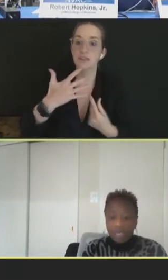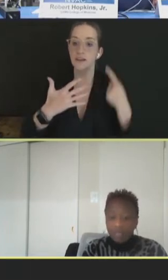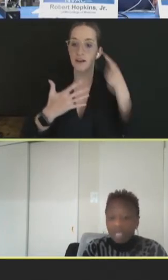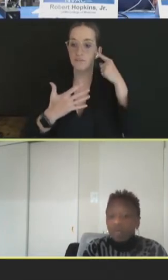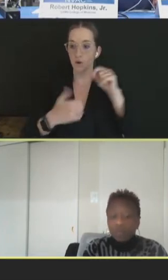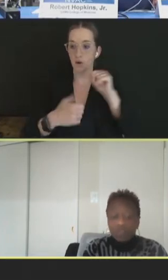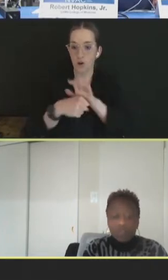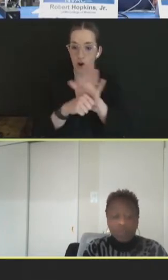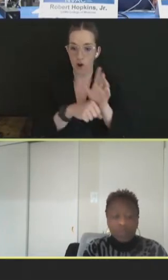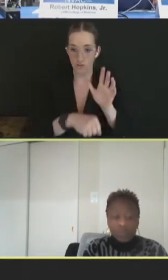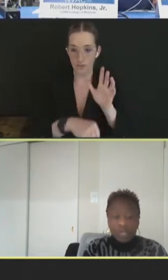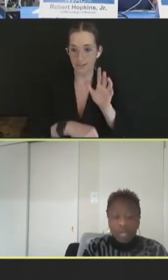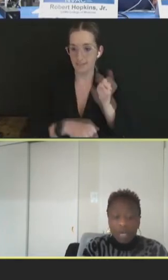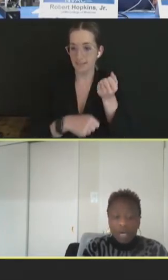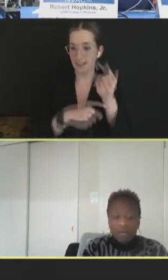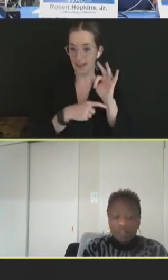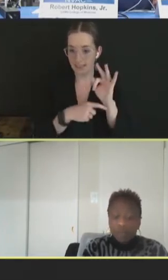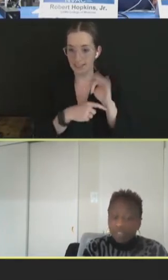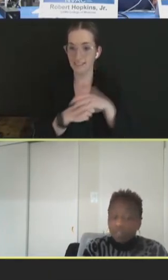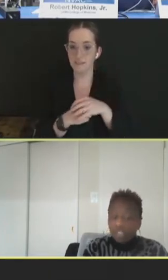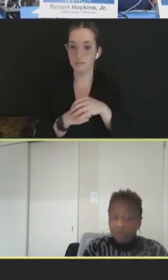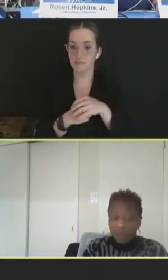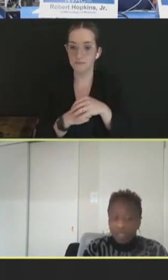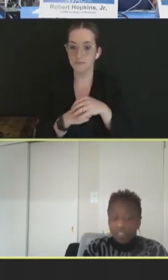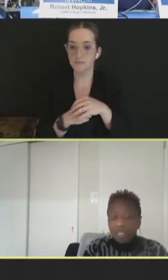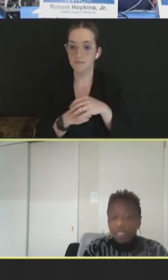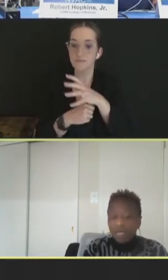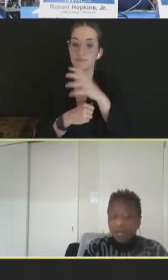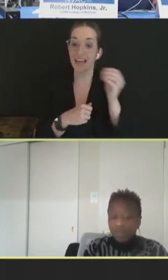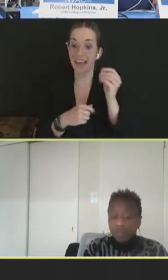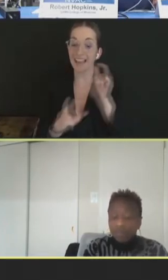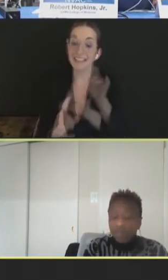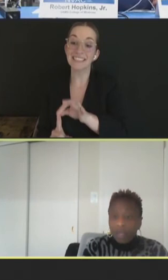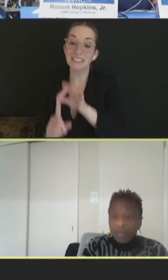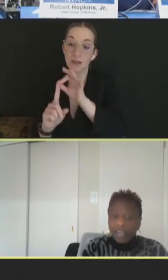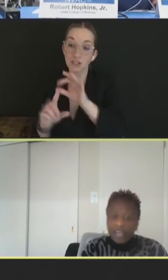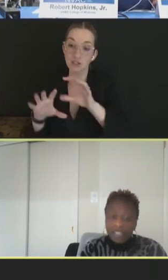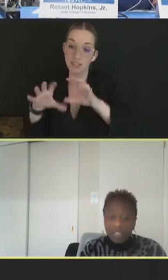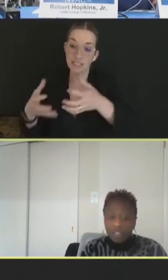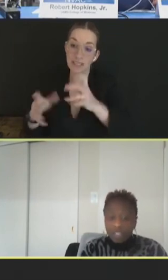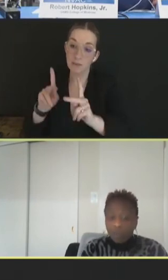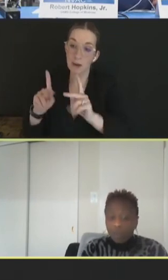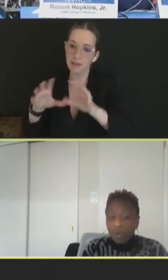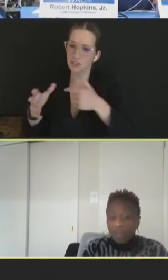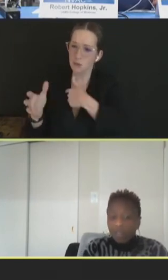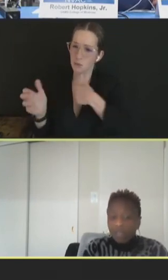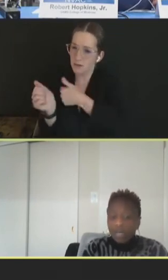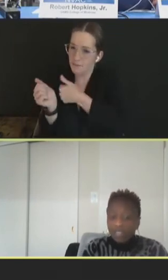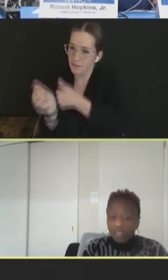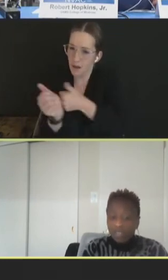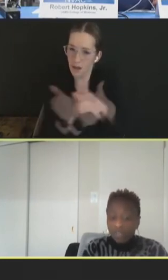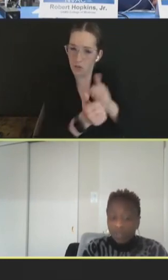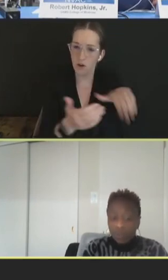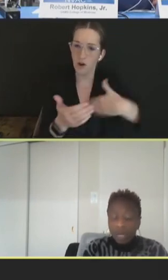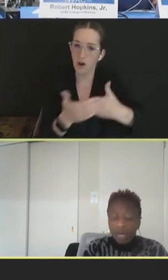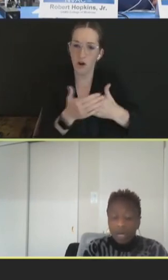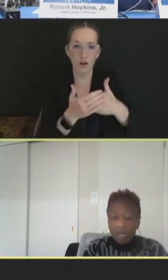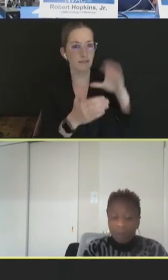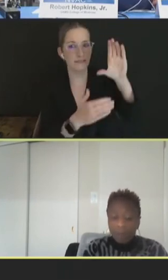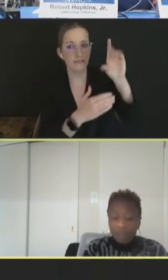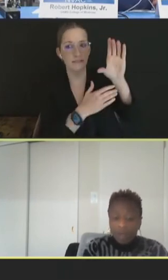the second booster for the specialty population and elders. The IHS is preparing the